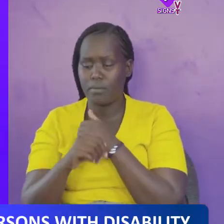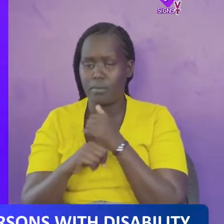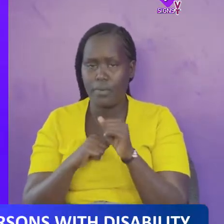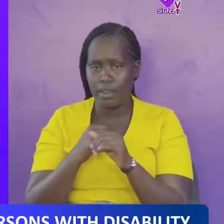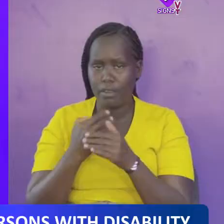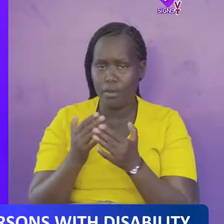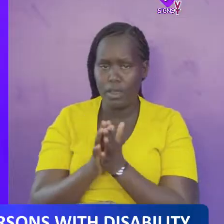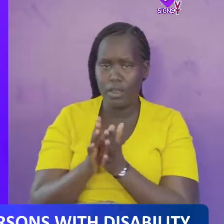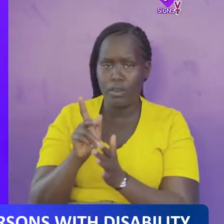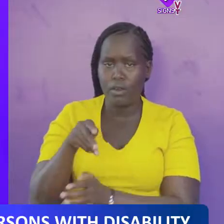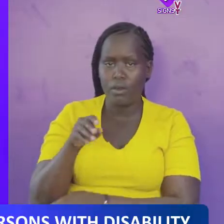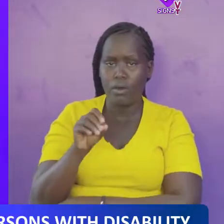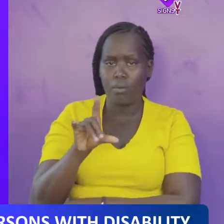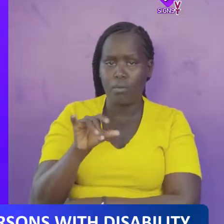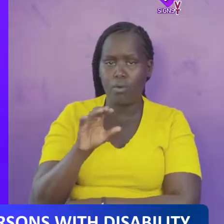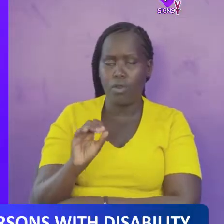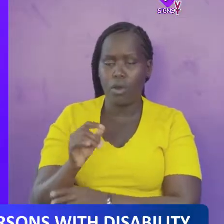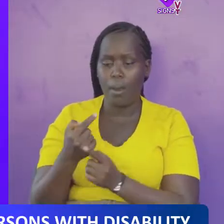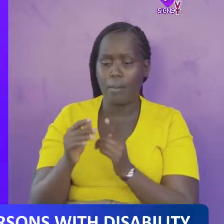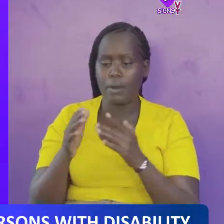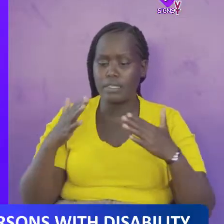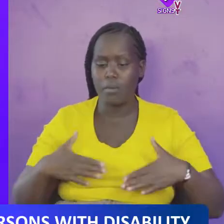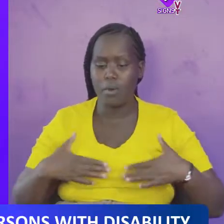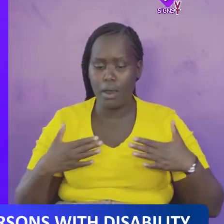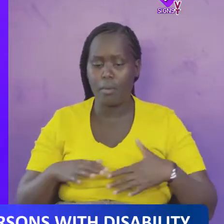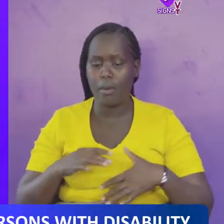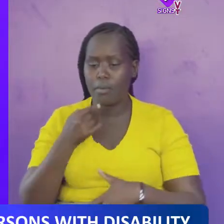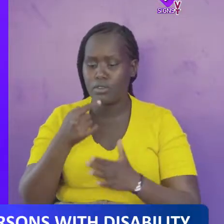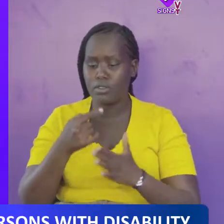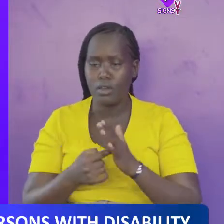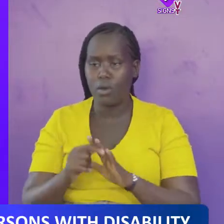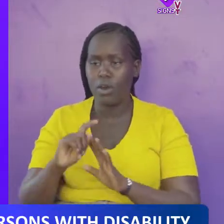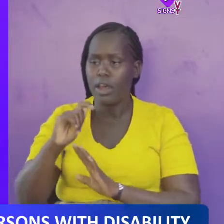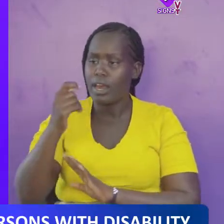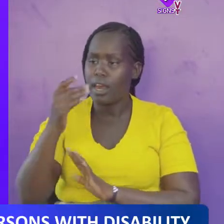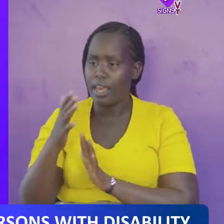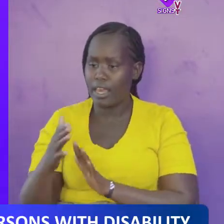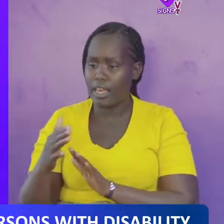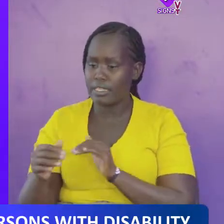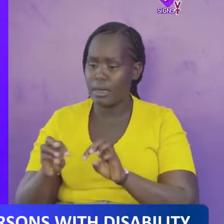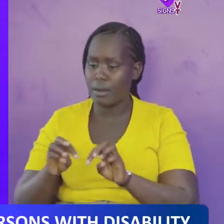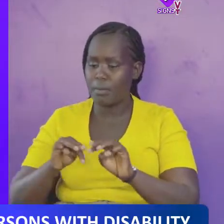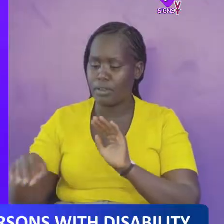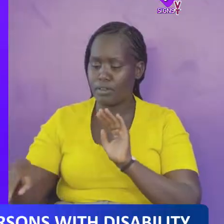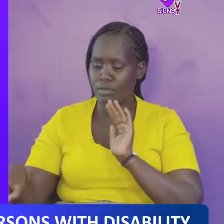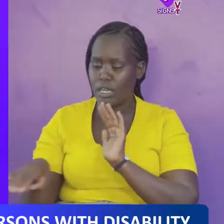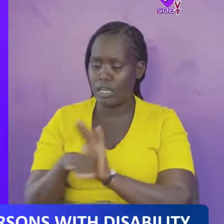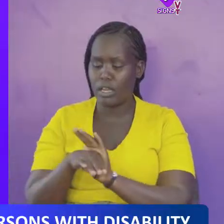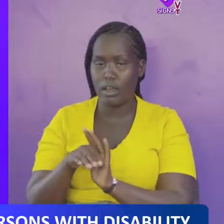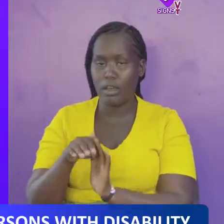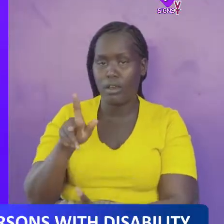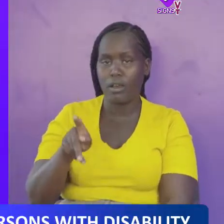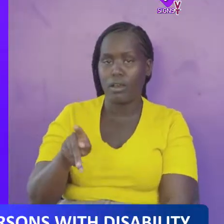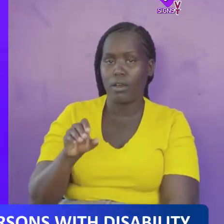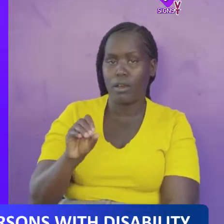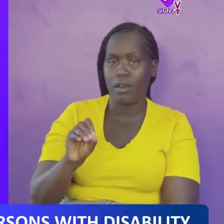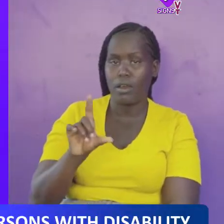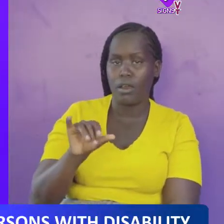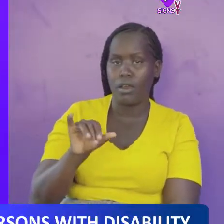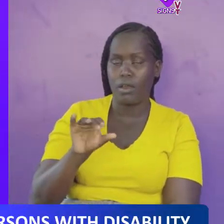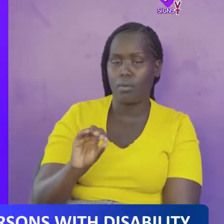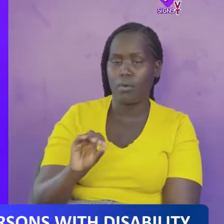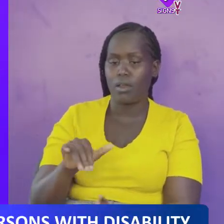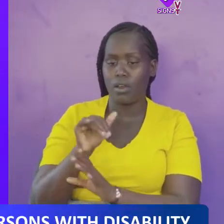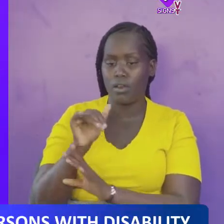Polio, yes. But I'm happy to say that Kenya has managed to kick polio out of Kenya, but some